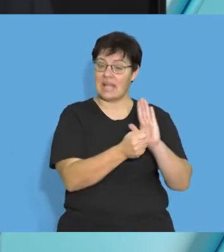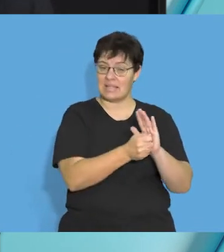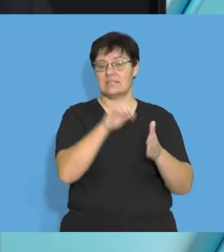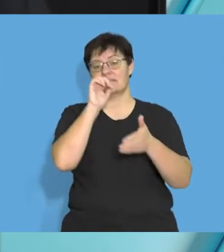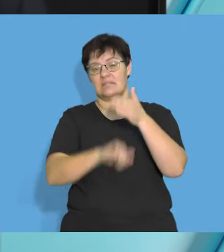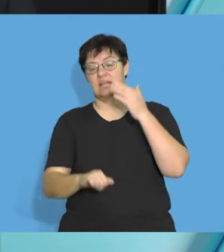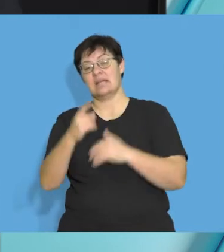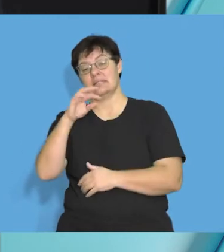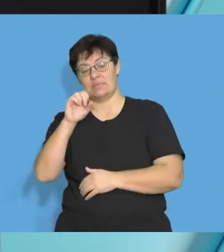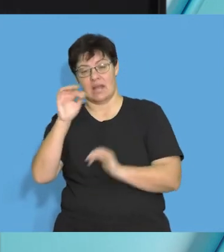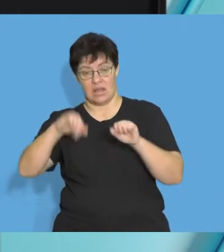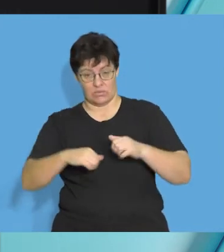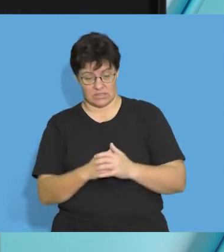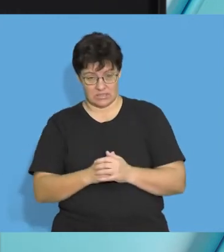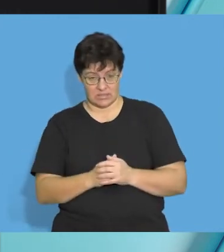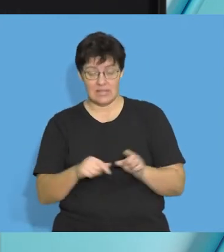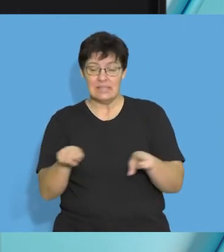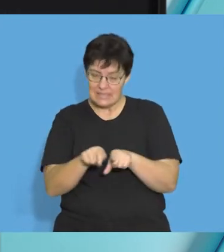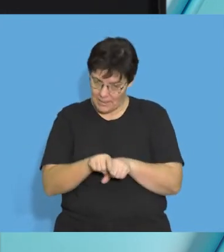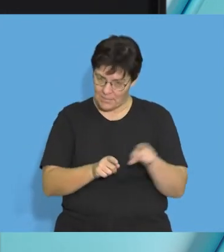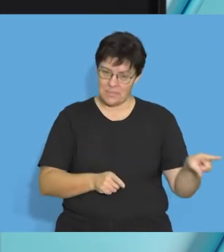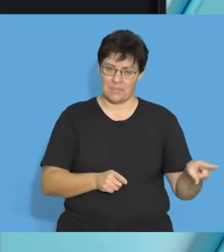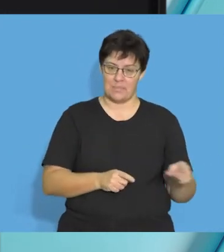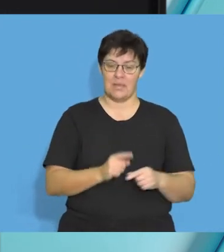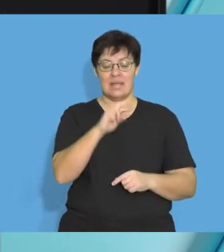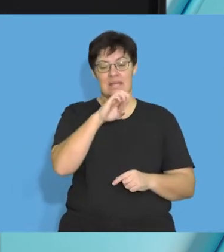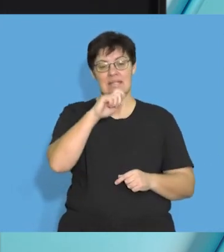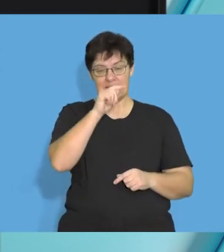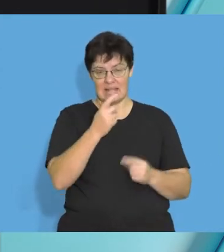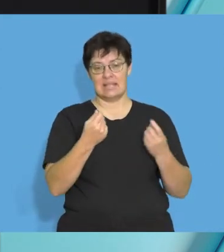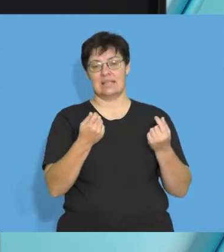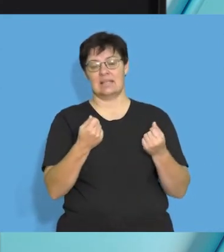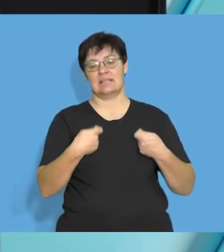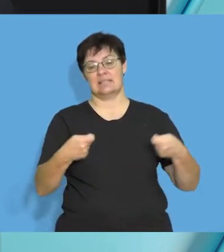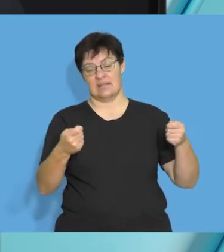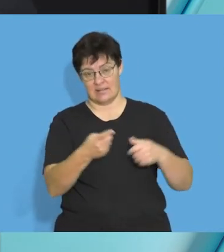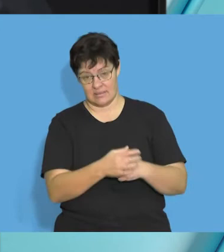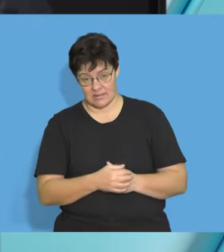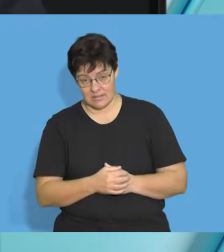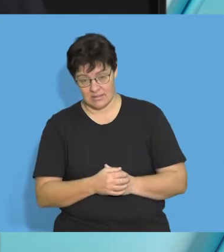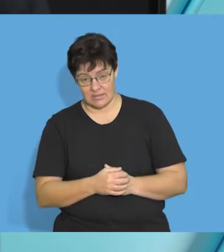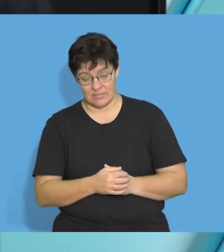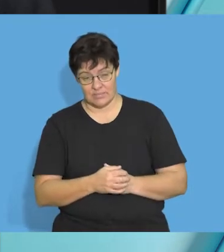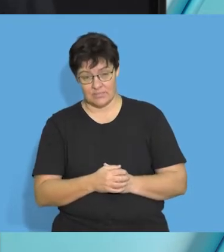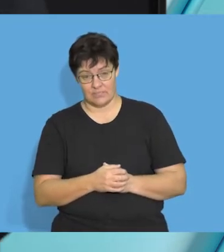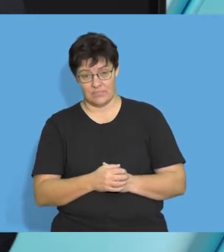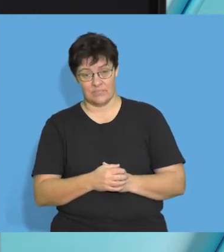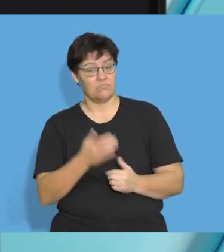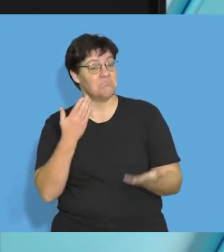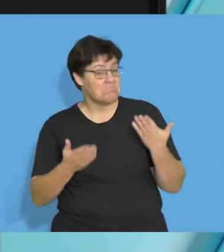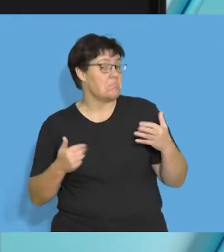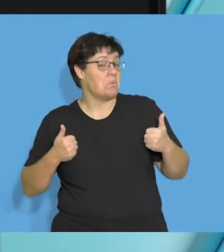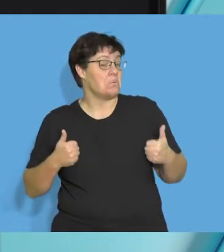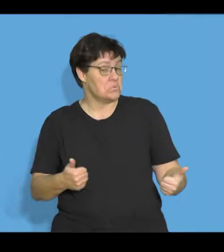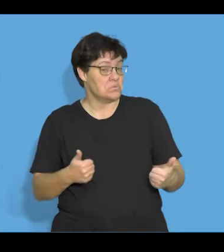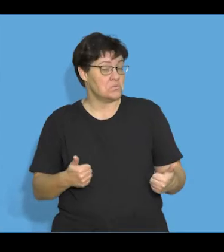debtors allowances. The same thing here. It is your net sales figure, right? And it may be good practice to